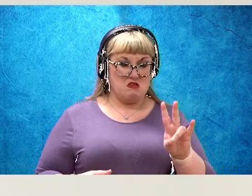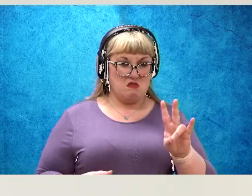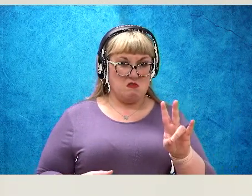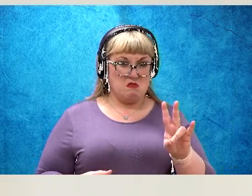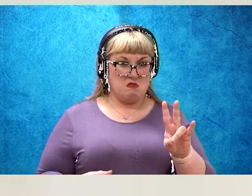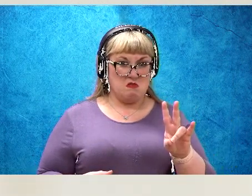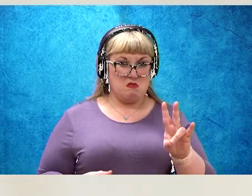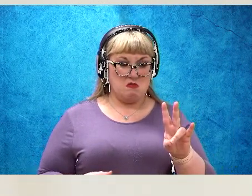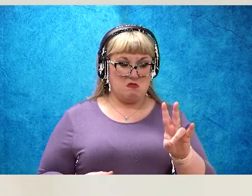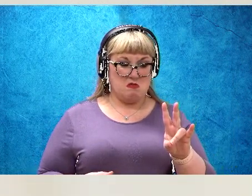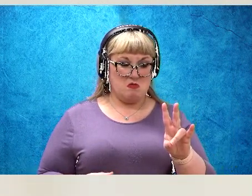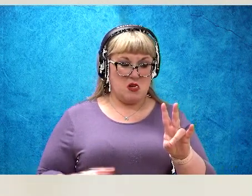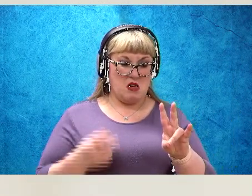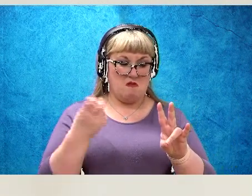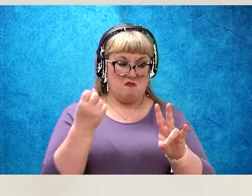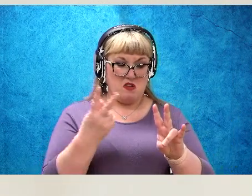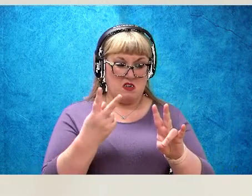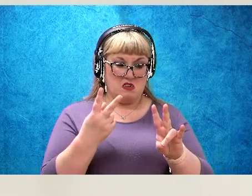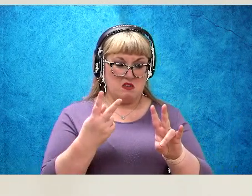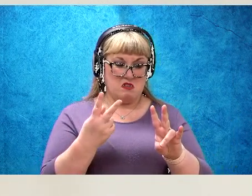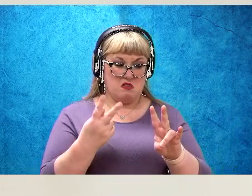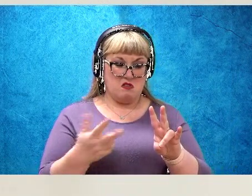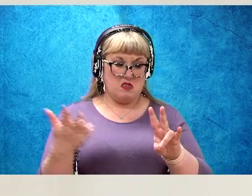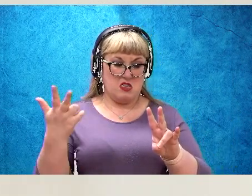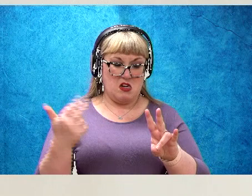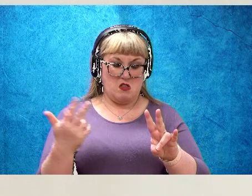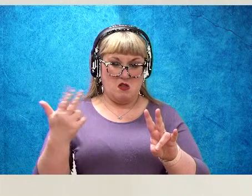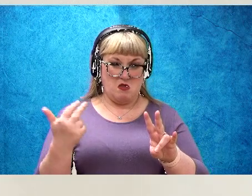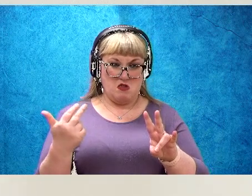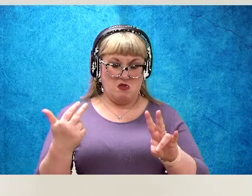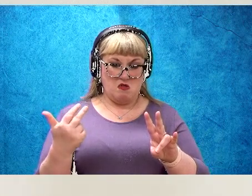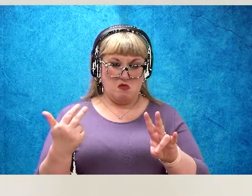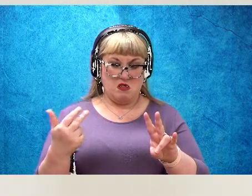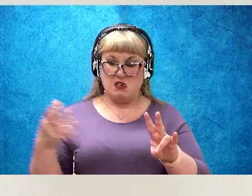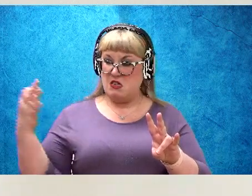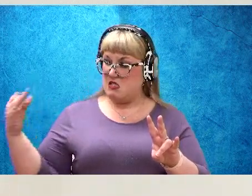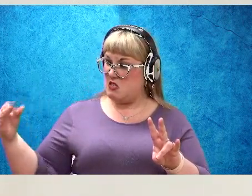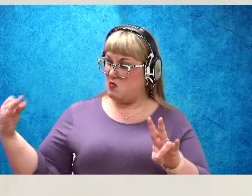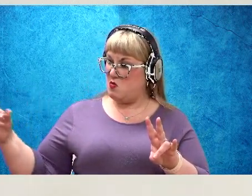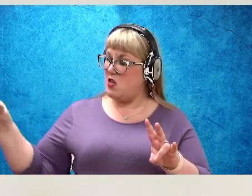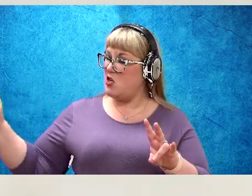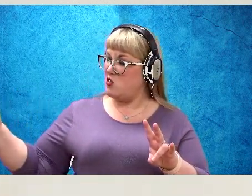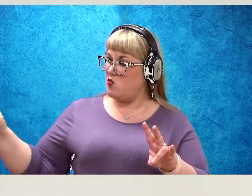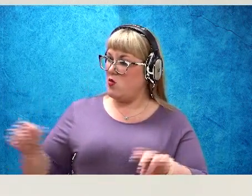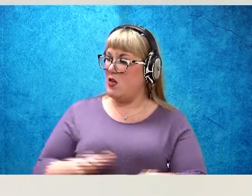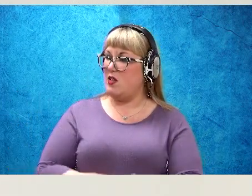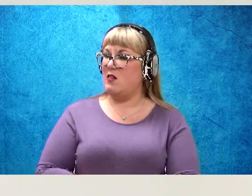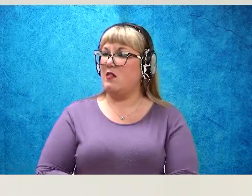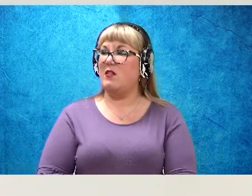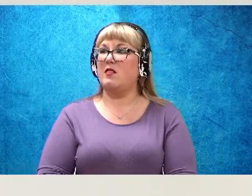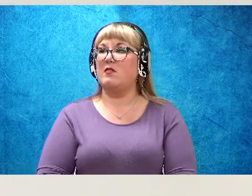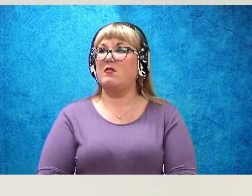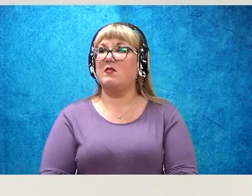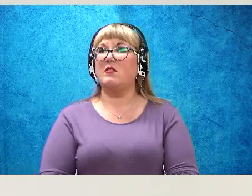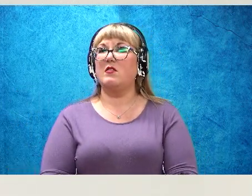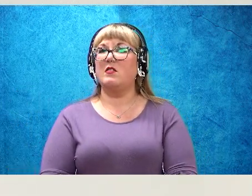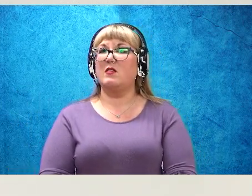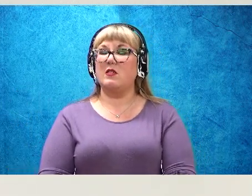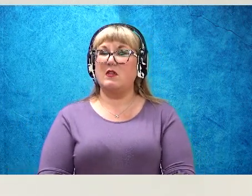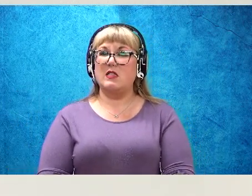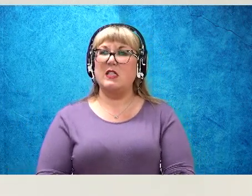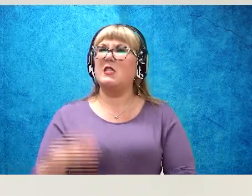7, 12, 13, 19, and 20.